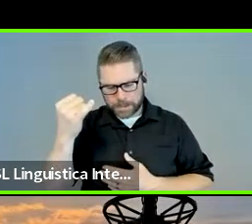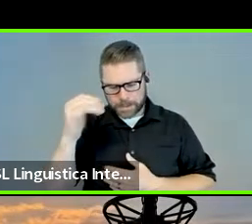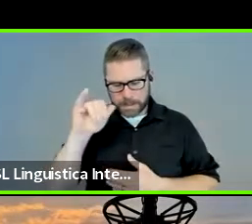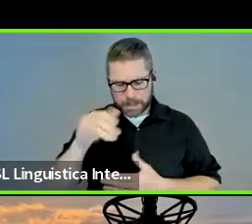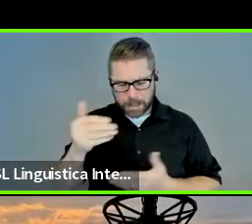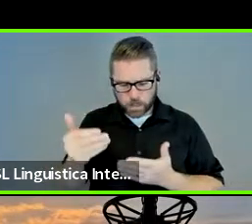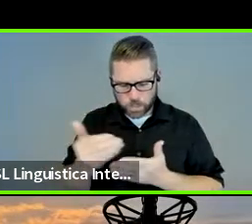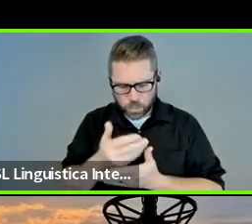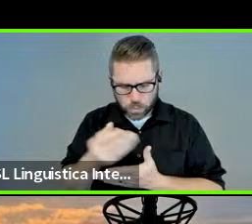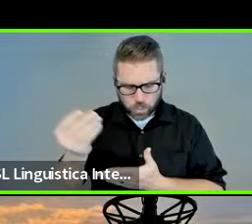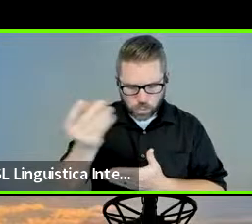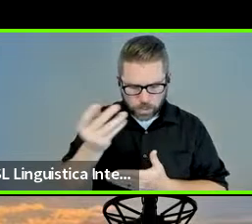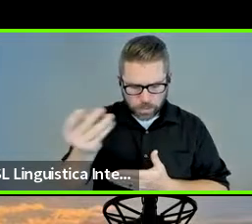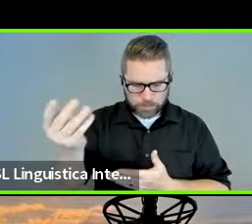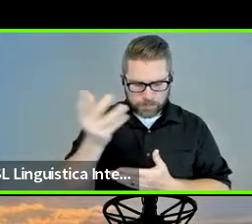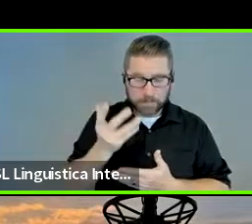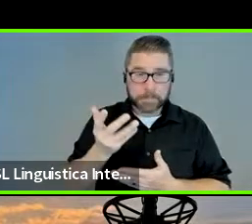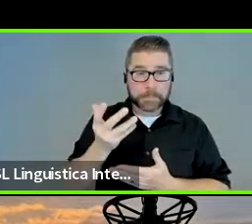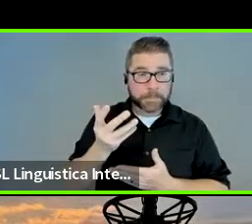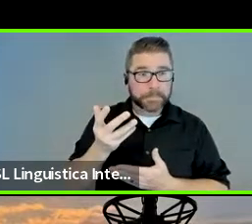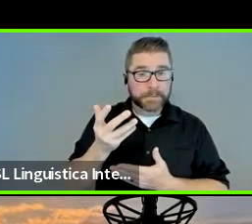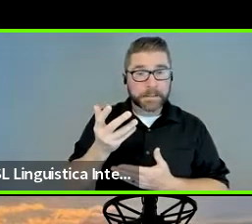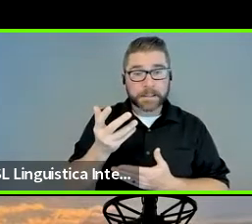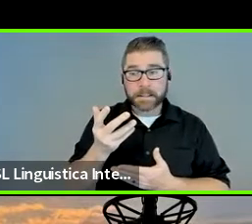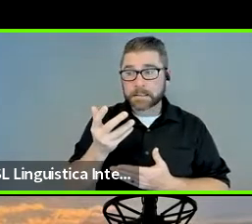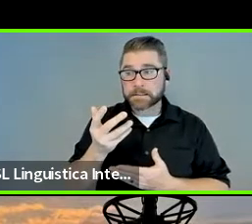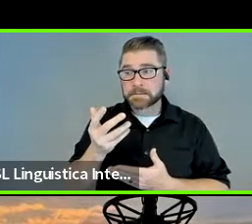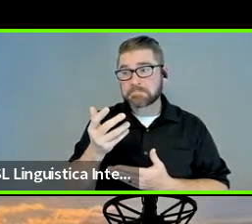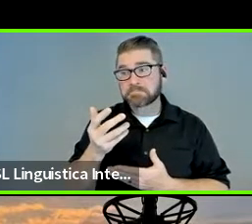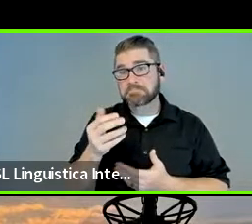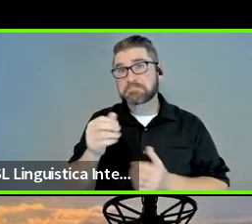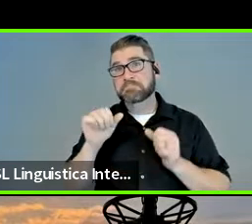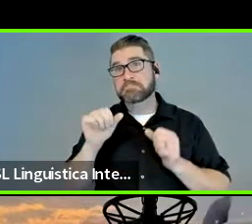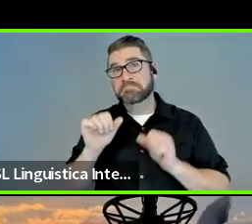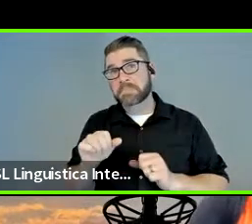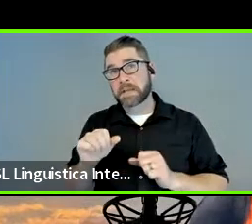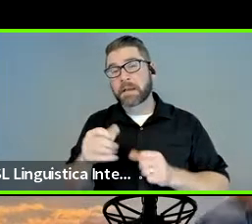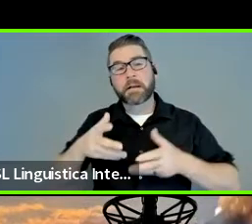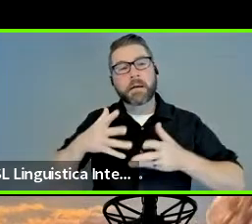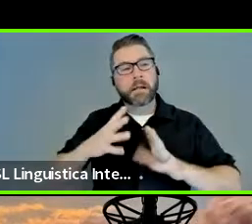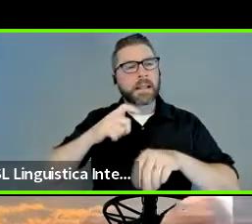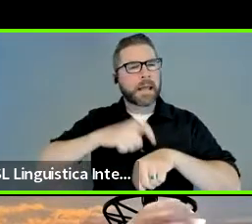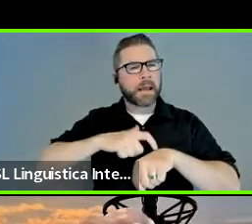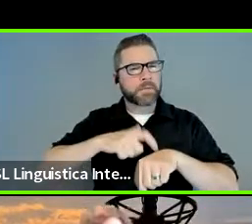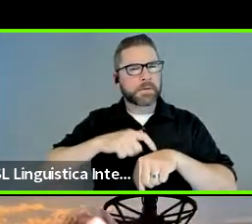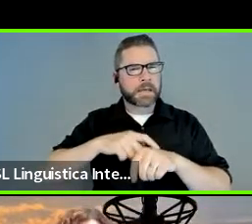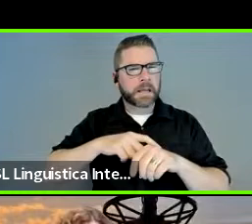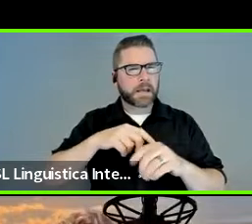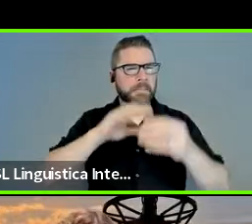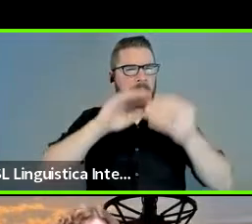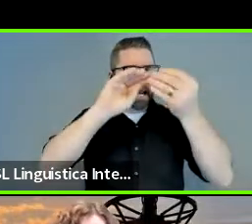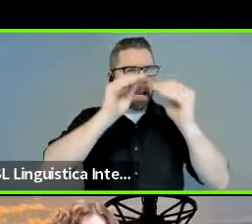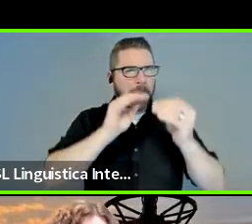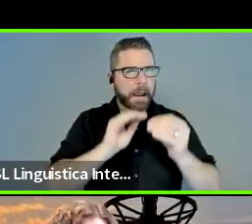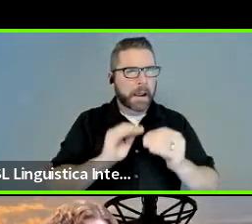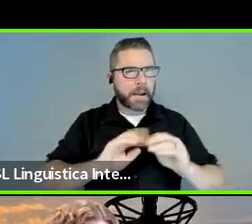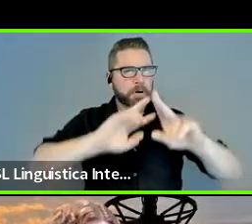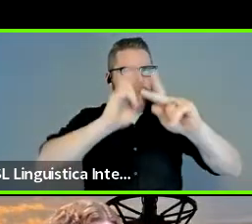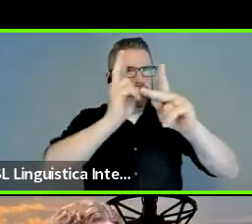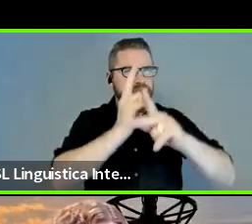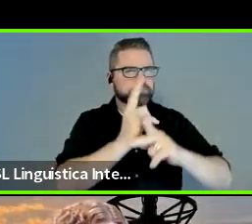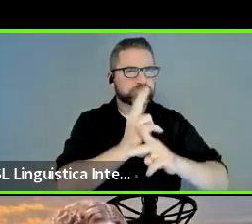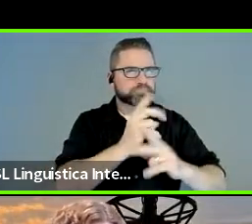can have a little bit of time to go through those calculations and those numbers that were